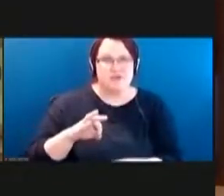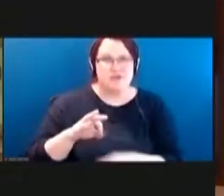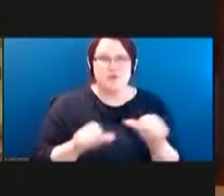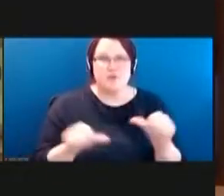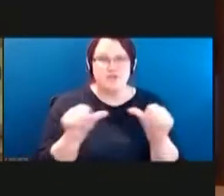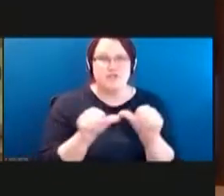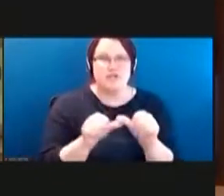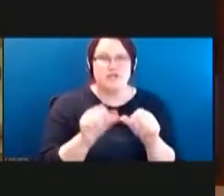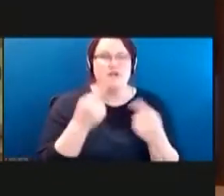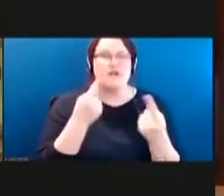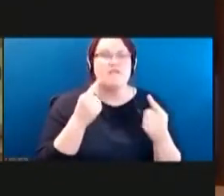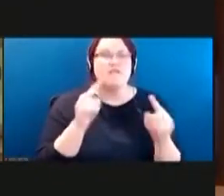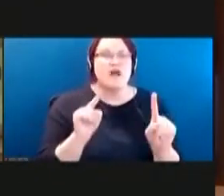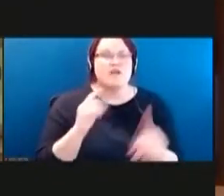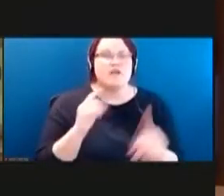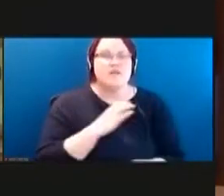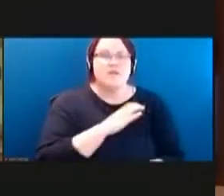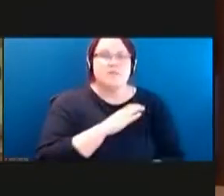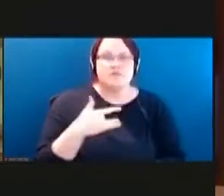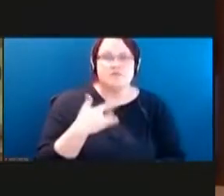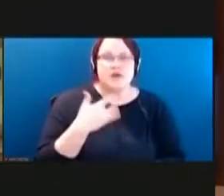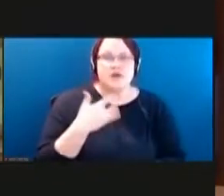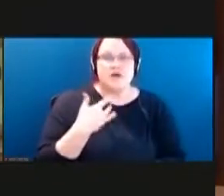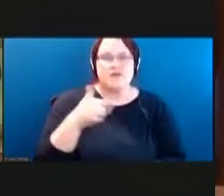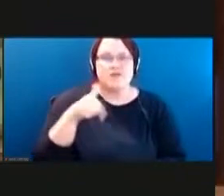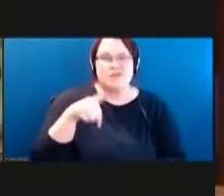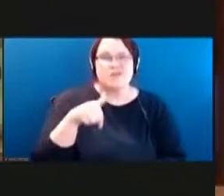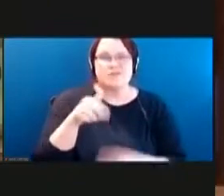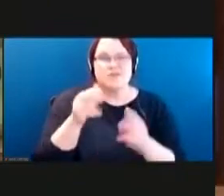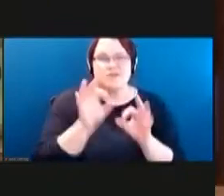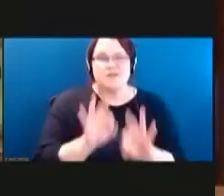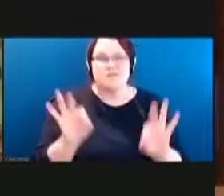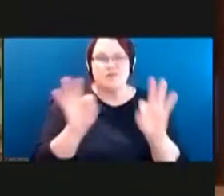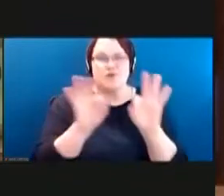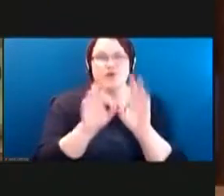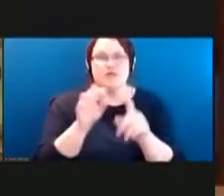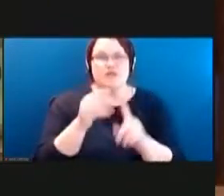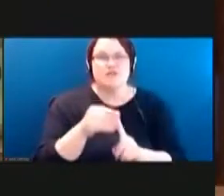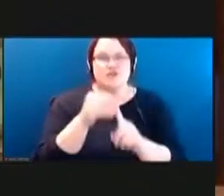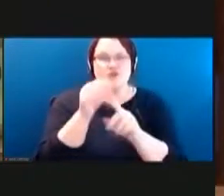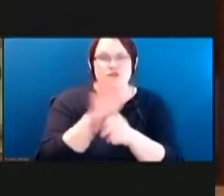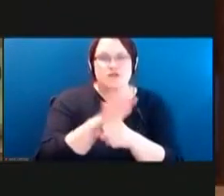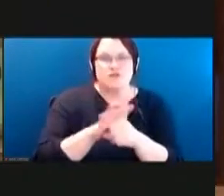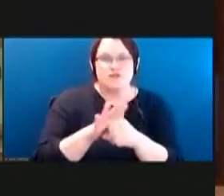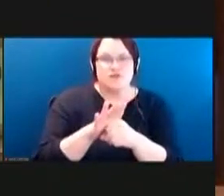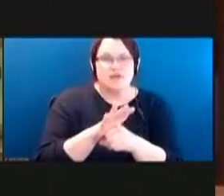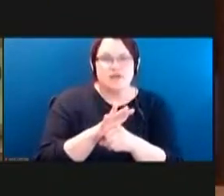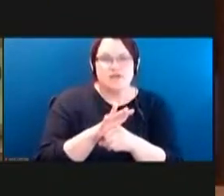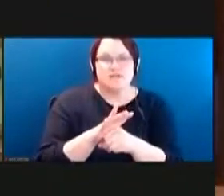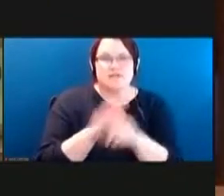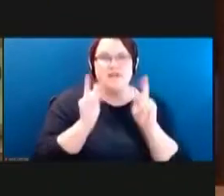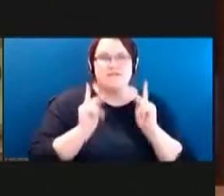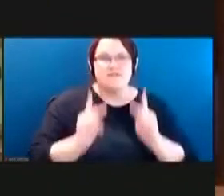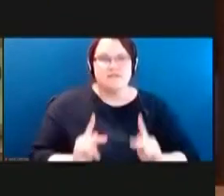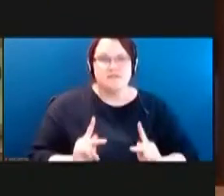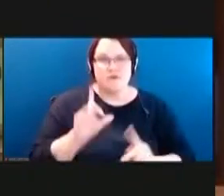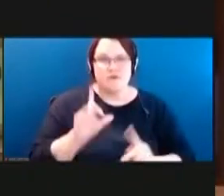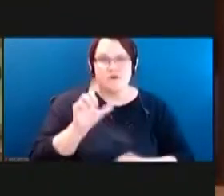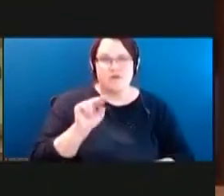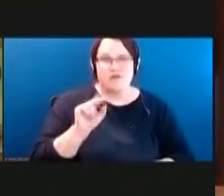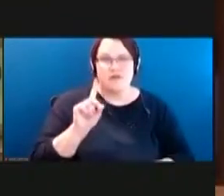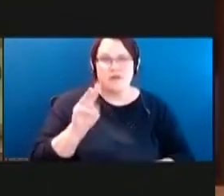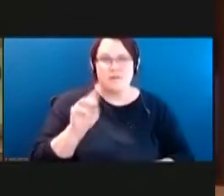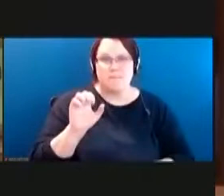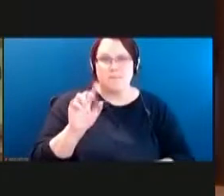commission felt that this property was significant in its unique location as a distinctive physical landmark in the